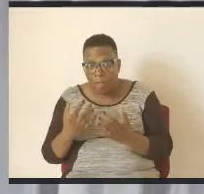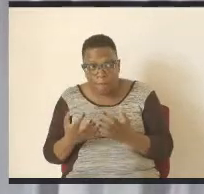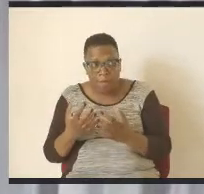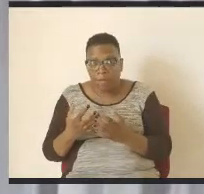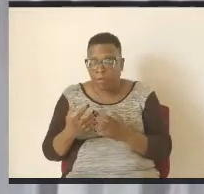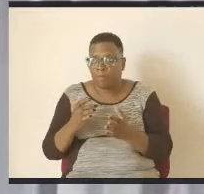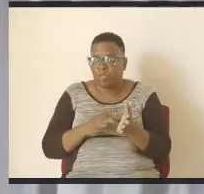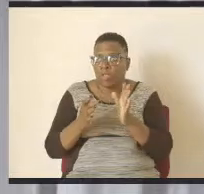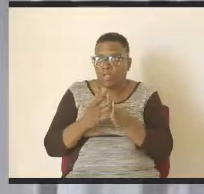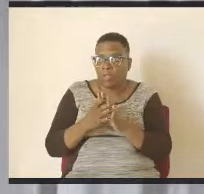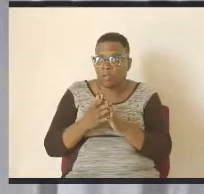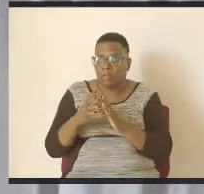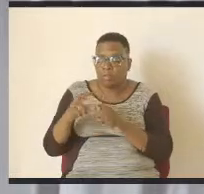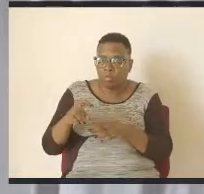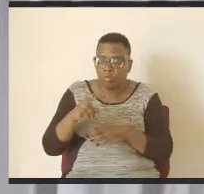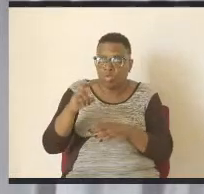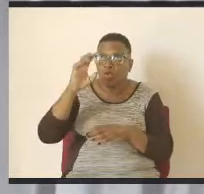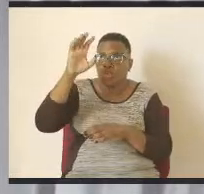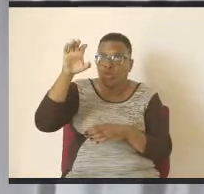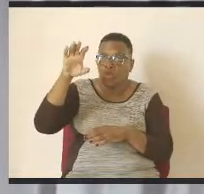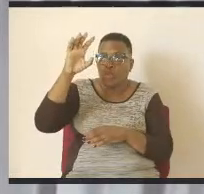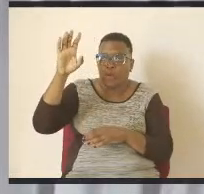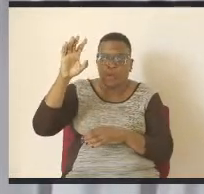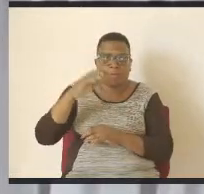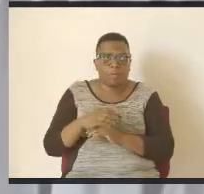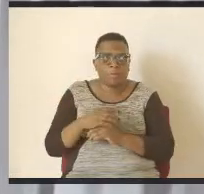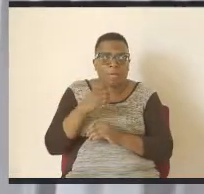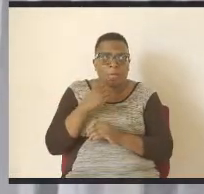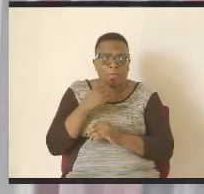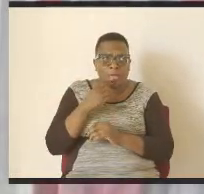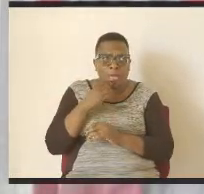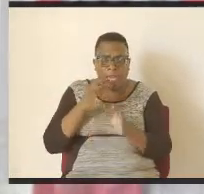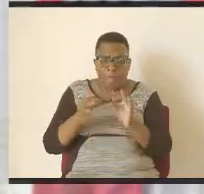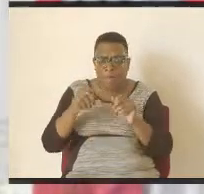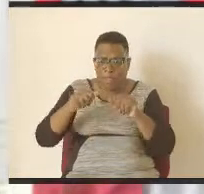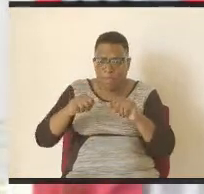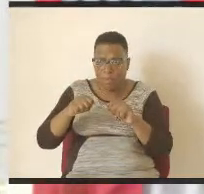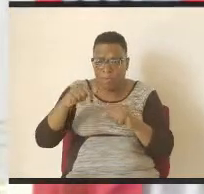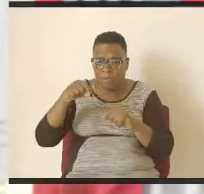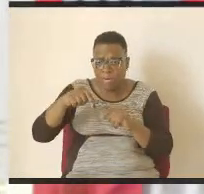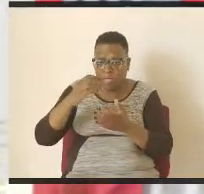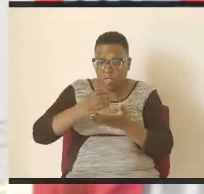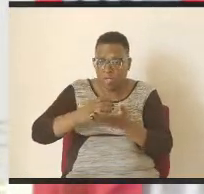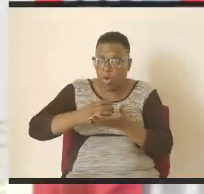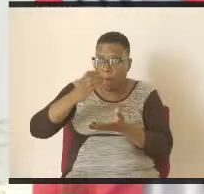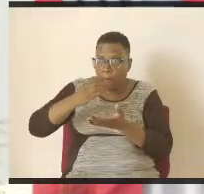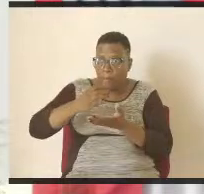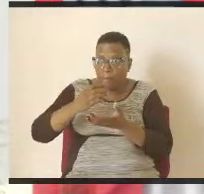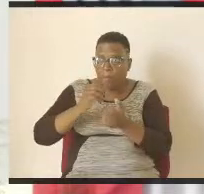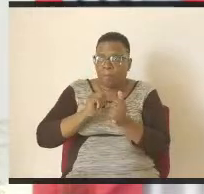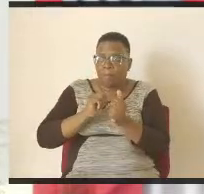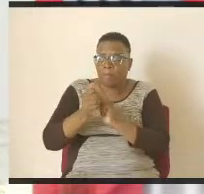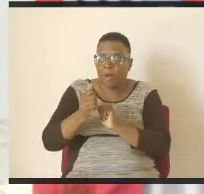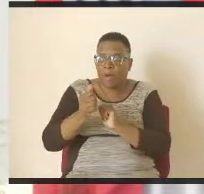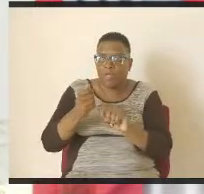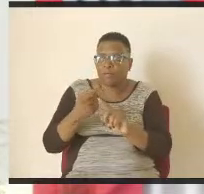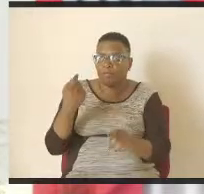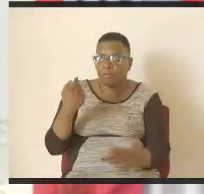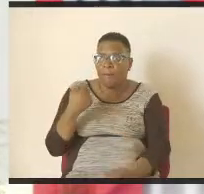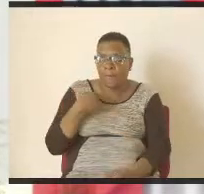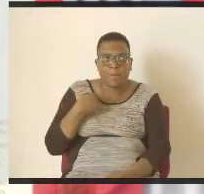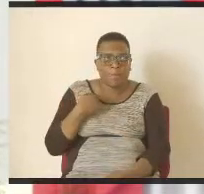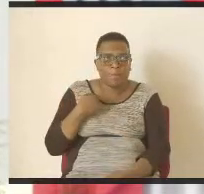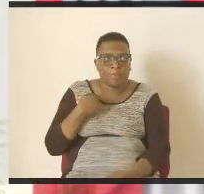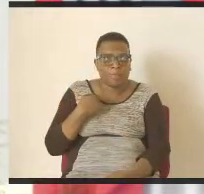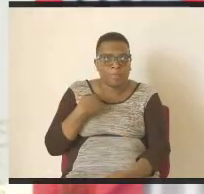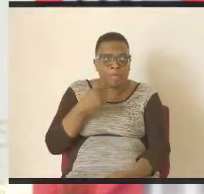cup pass from me." So that cup, play on the word, as often as